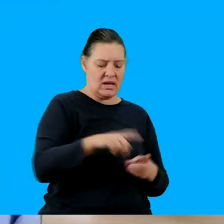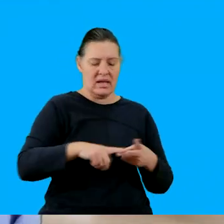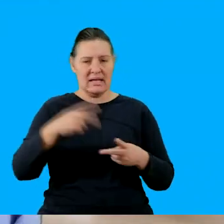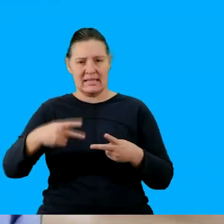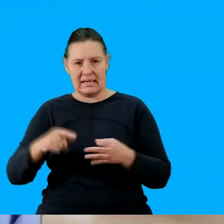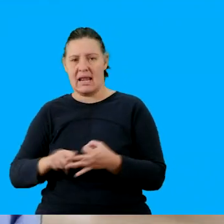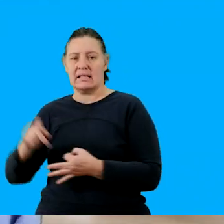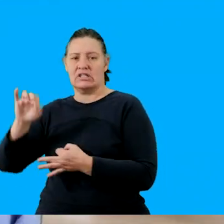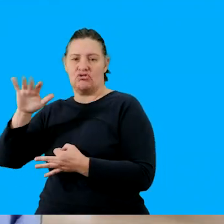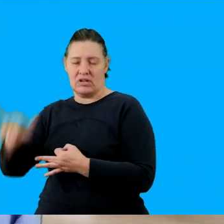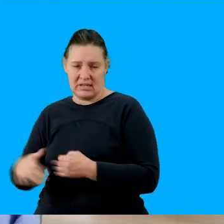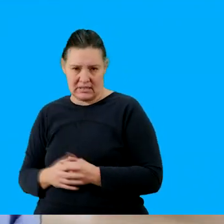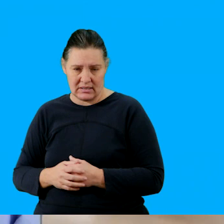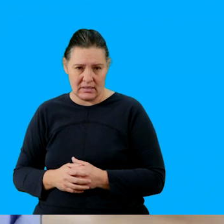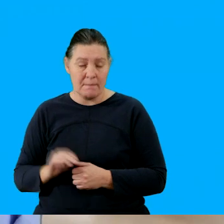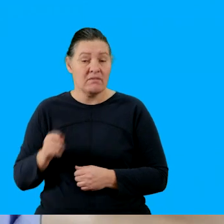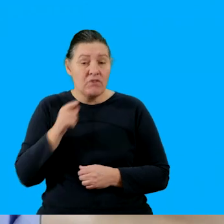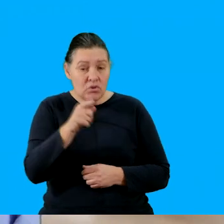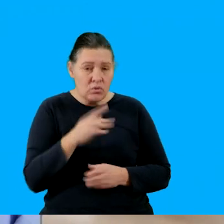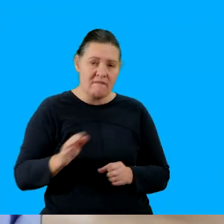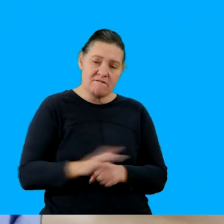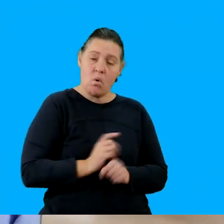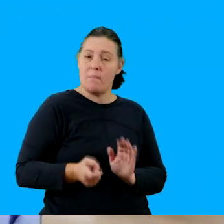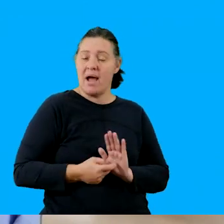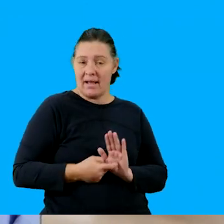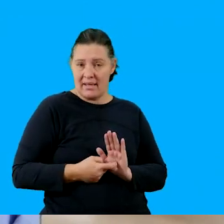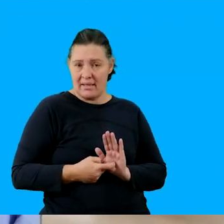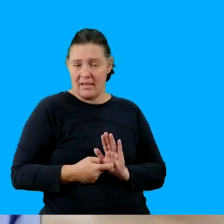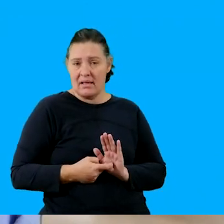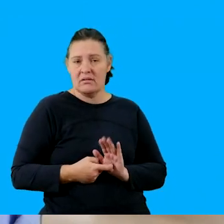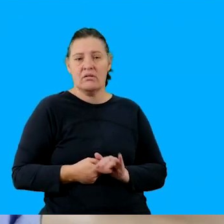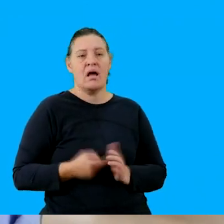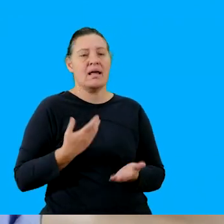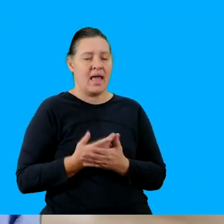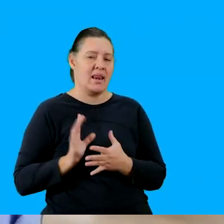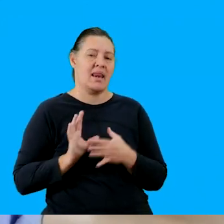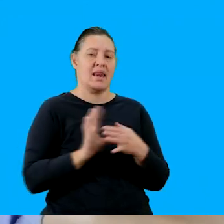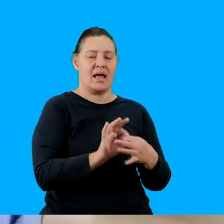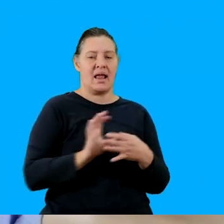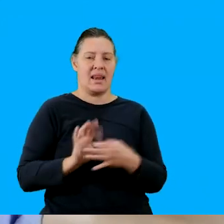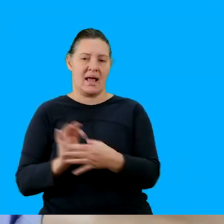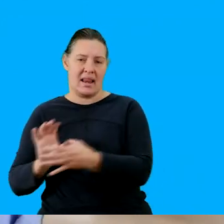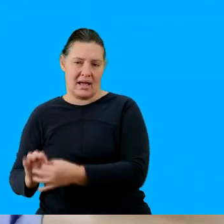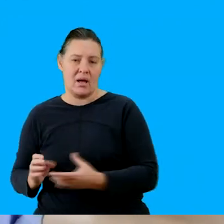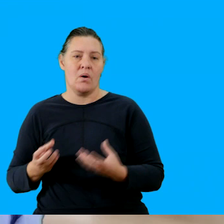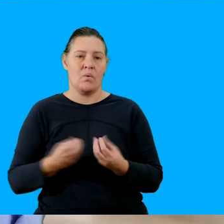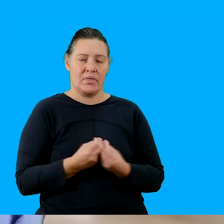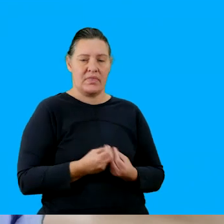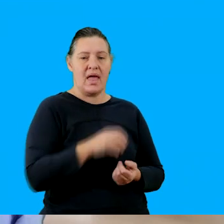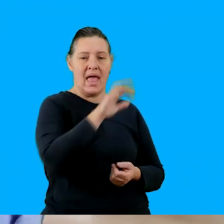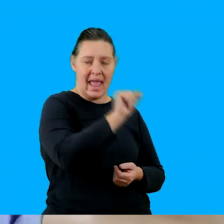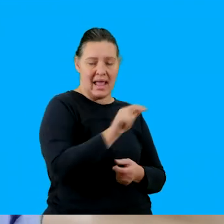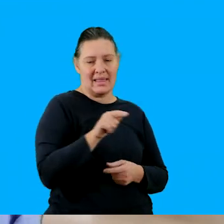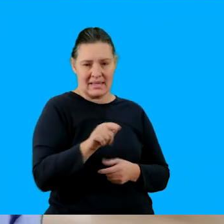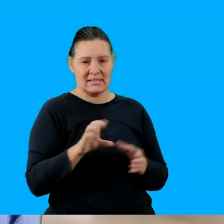primary, secondary, and tertiary. However, for you to get your full marks, you should be able to link to say with alphabet